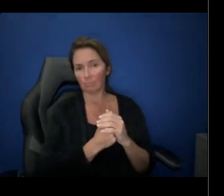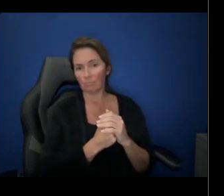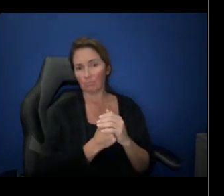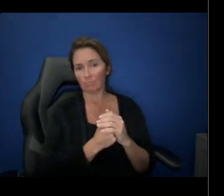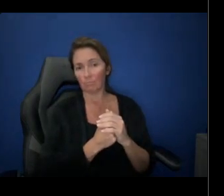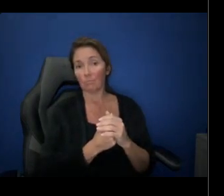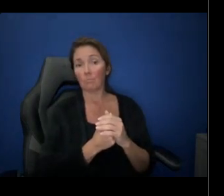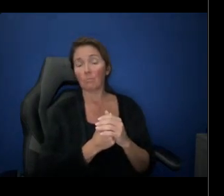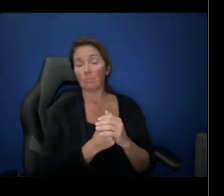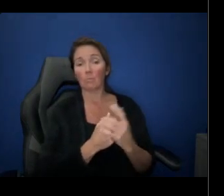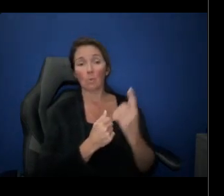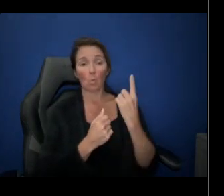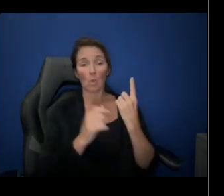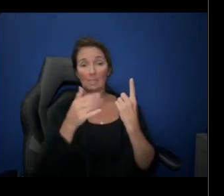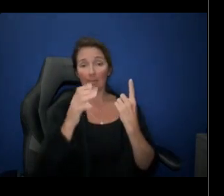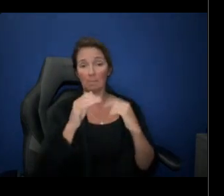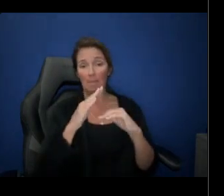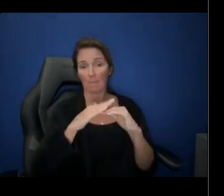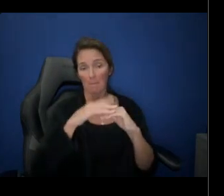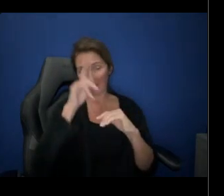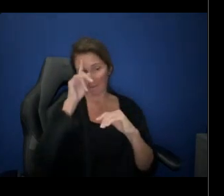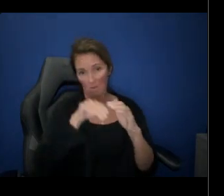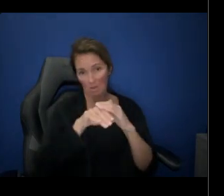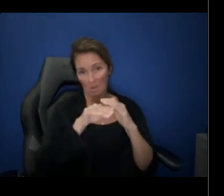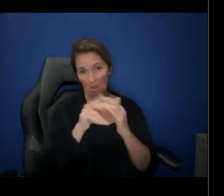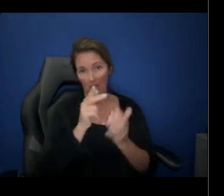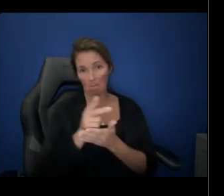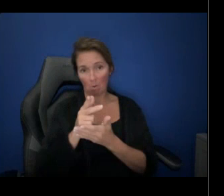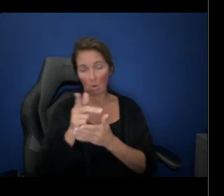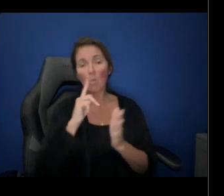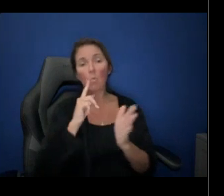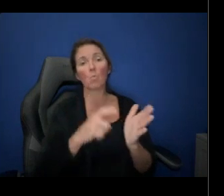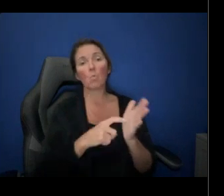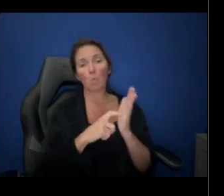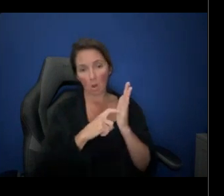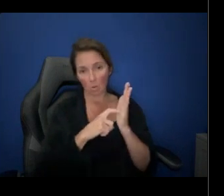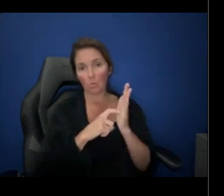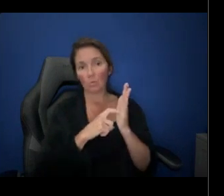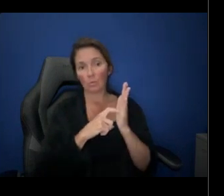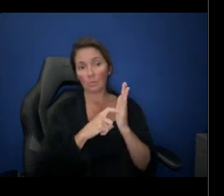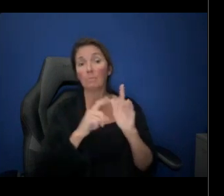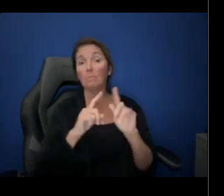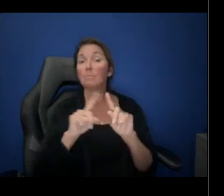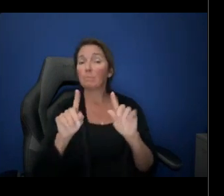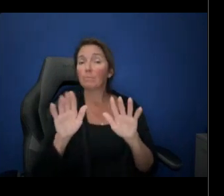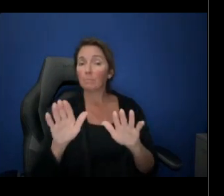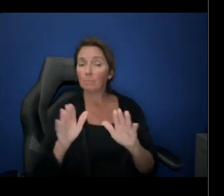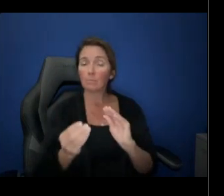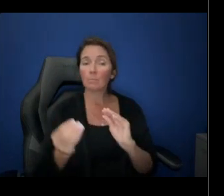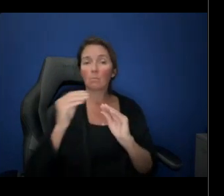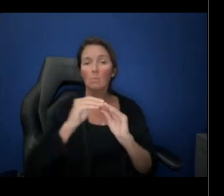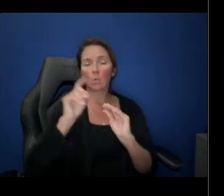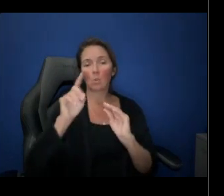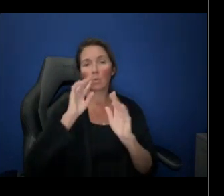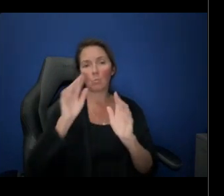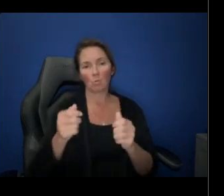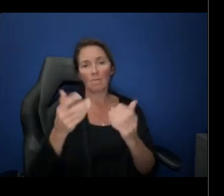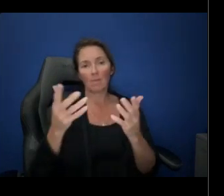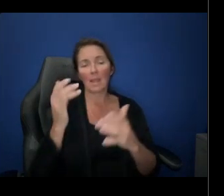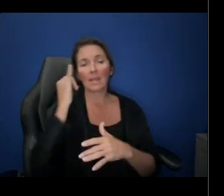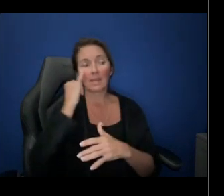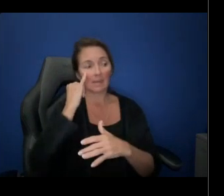A 1 space minimum for accessible parking is required, but more should be provided if